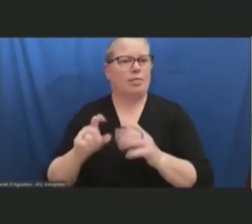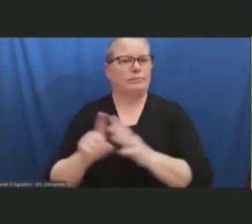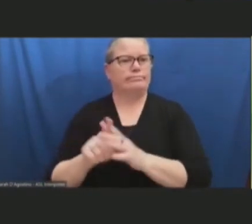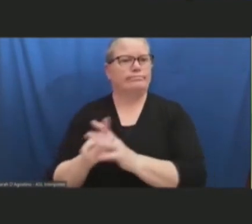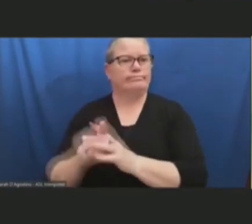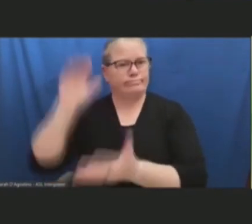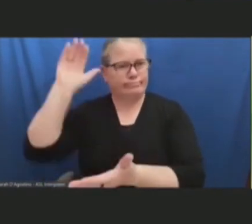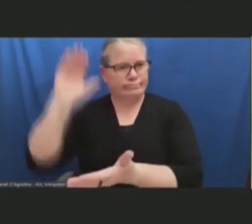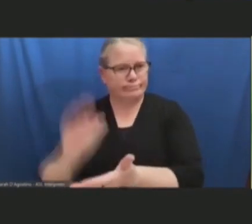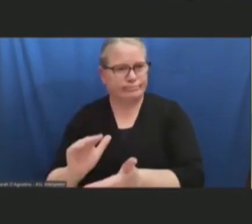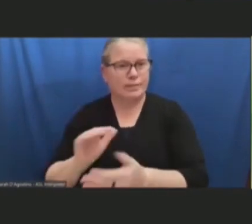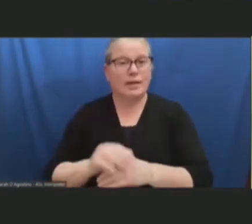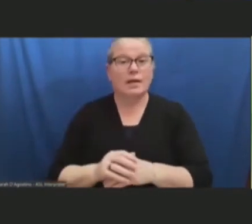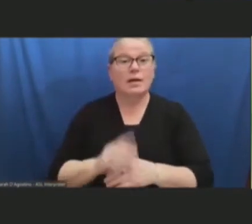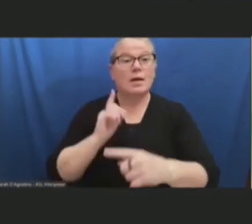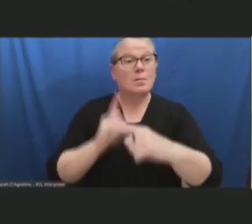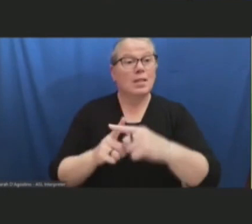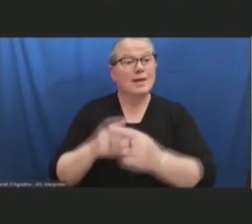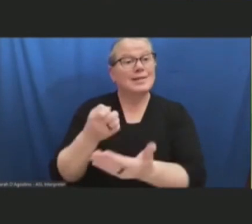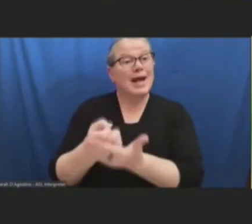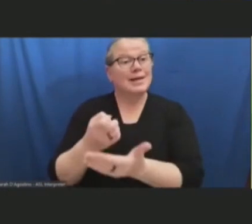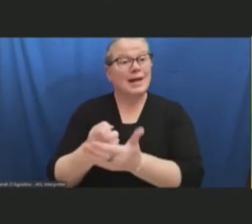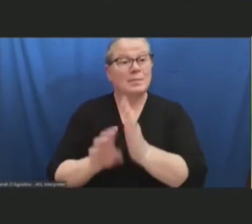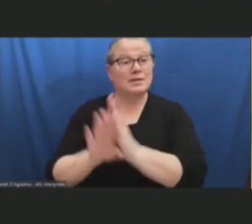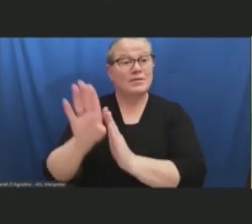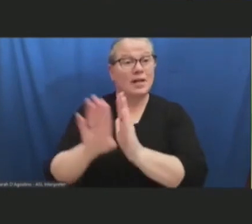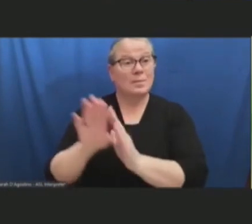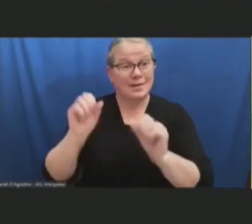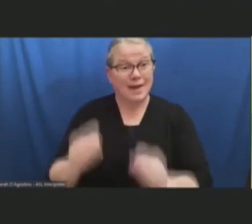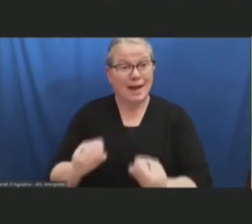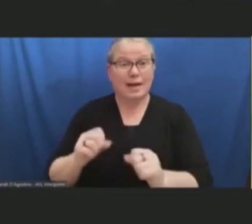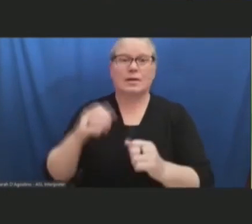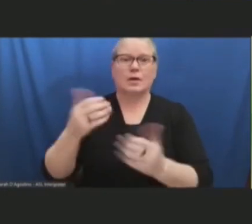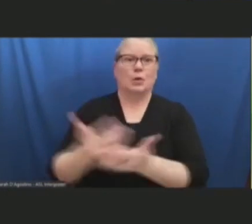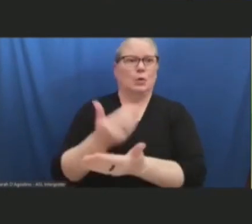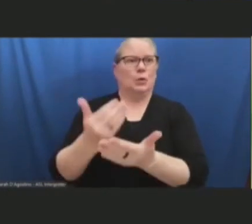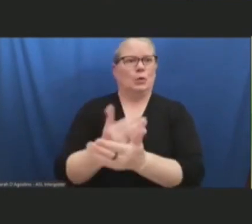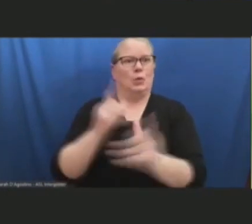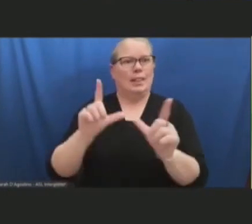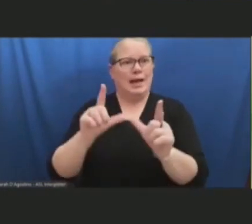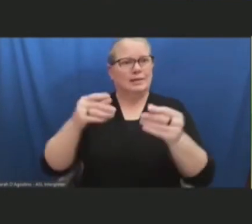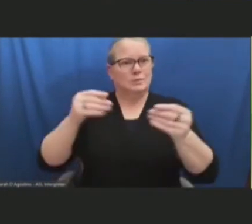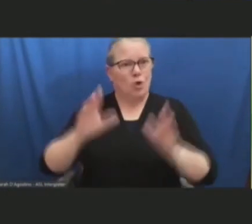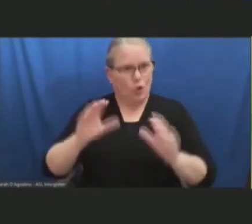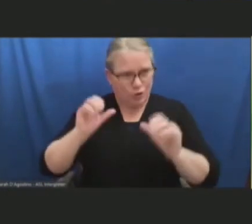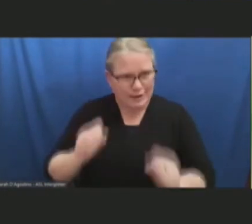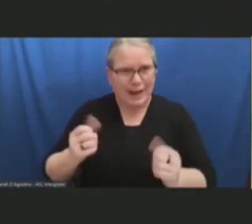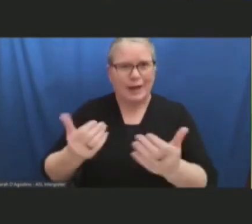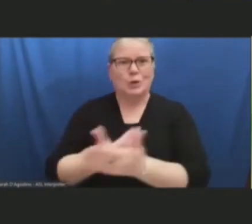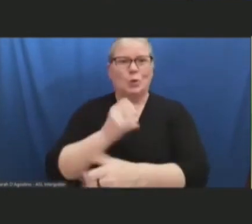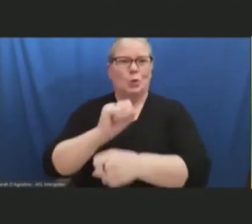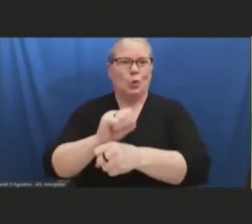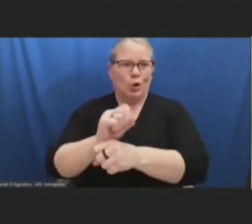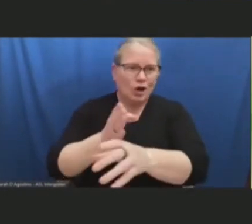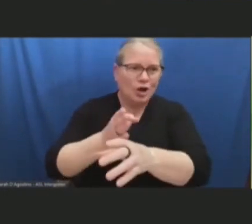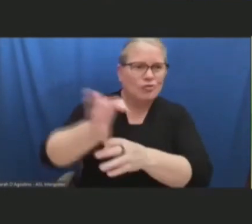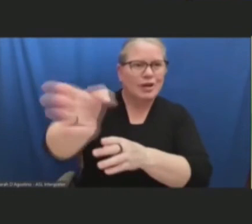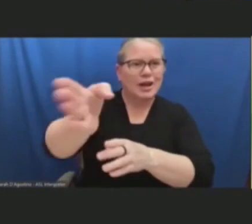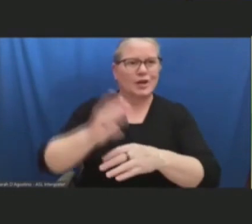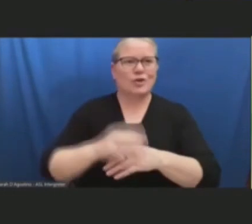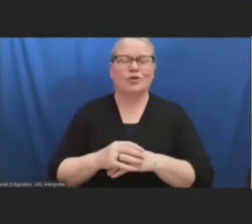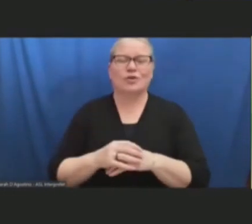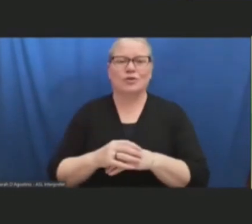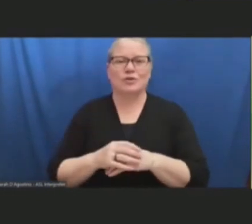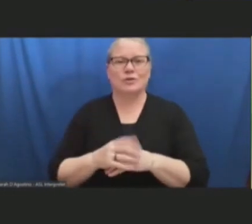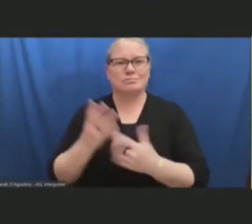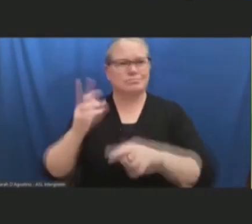as well, right? These new brokers will have new lucrative careers. On average, there's a wide